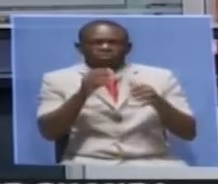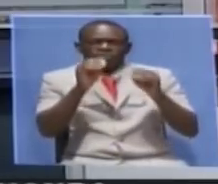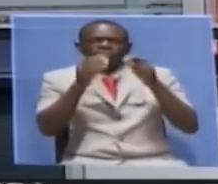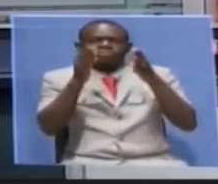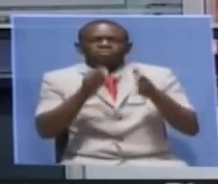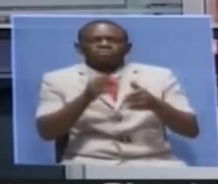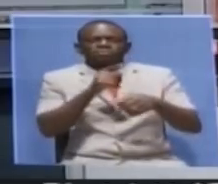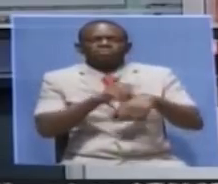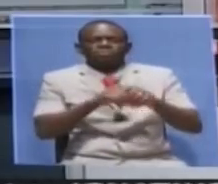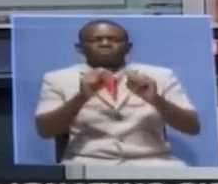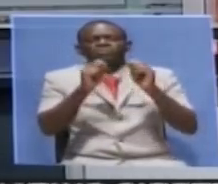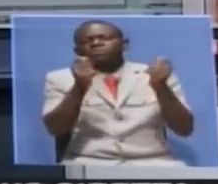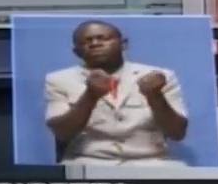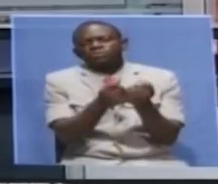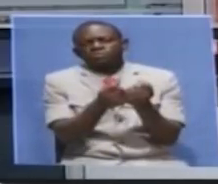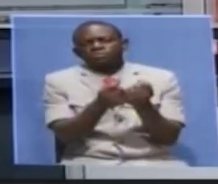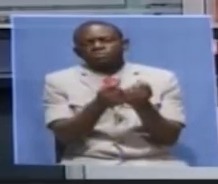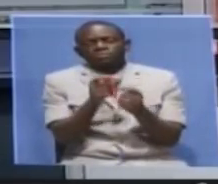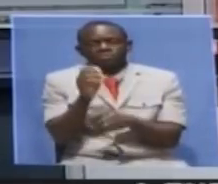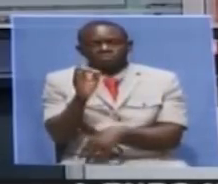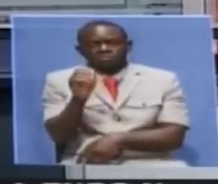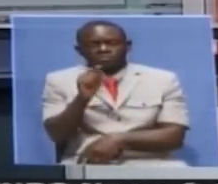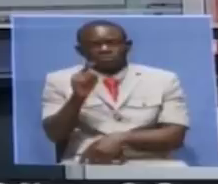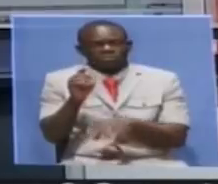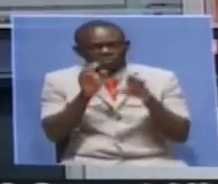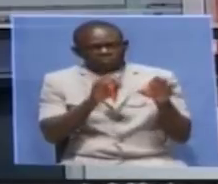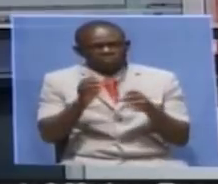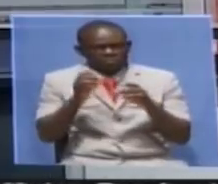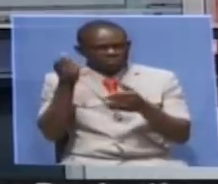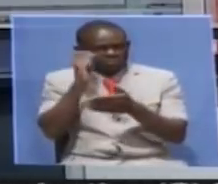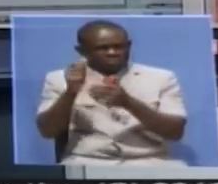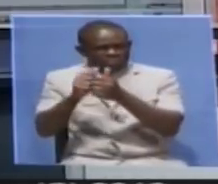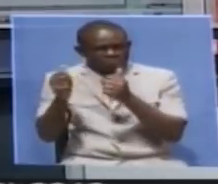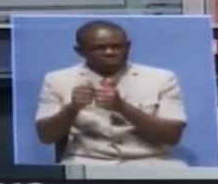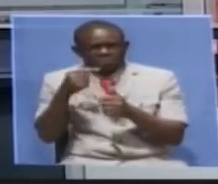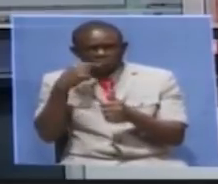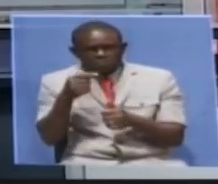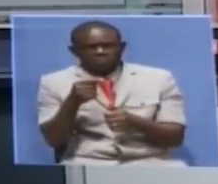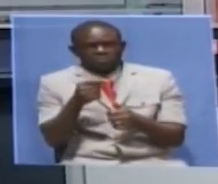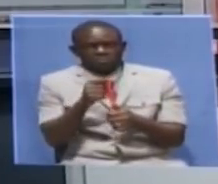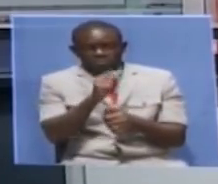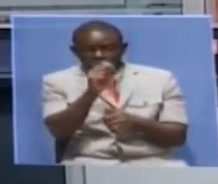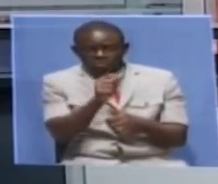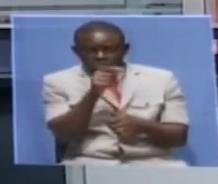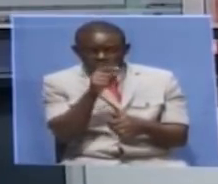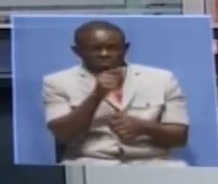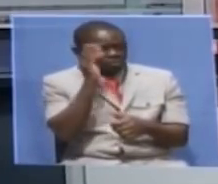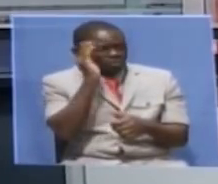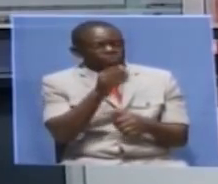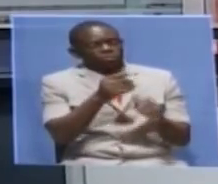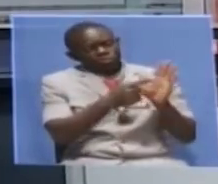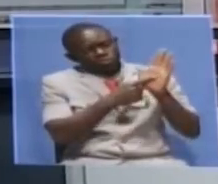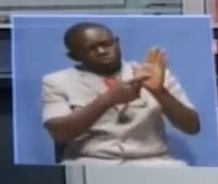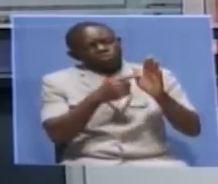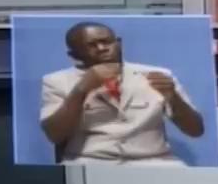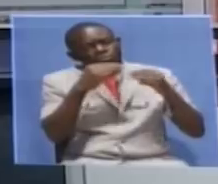team. FAZ Acting Secretary General Adrian Kashala says Vandenbroek will be unveiled to the media on Tuesday after his formal